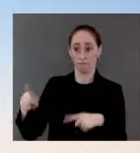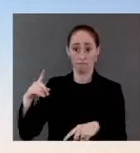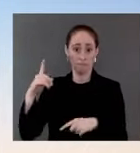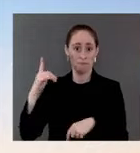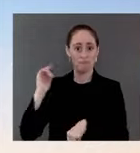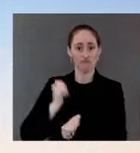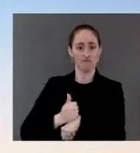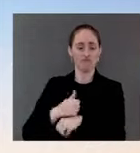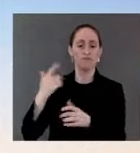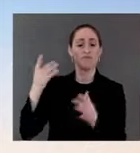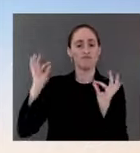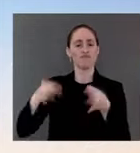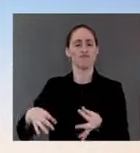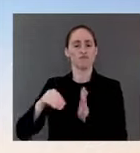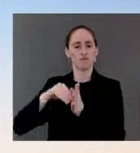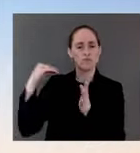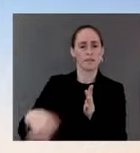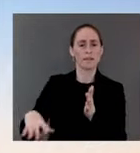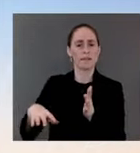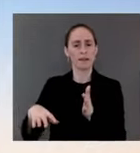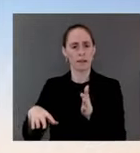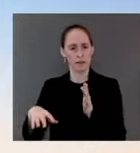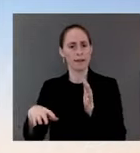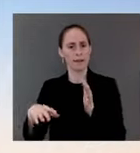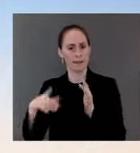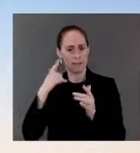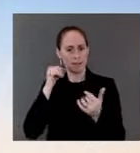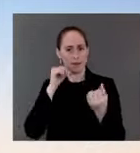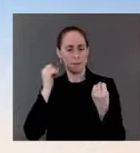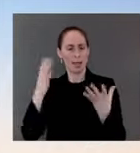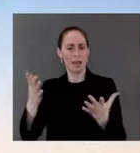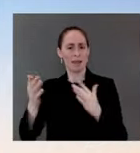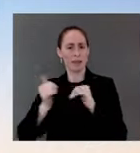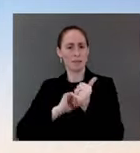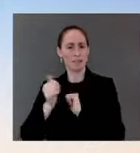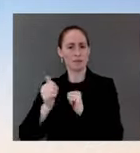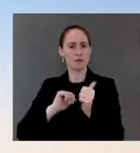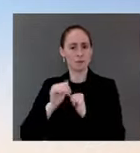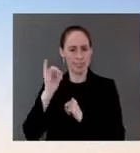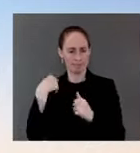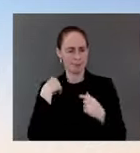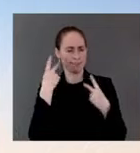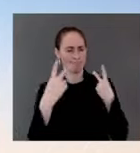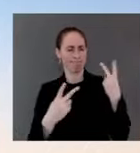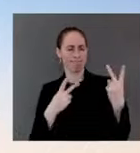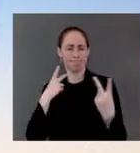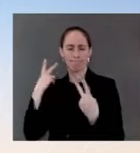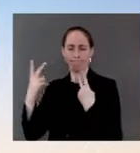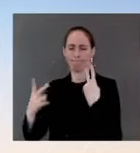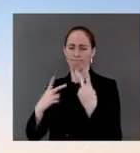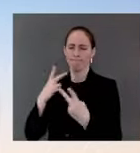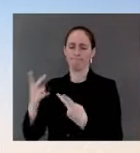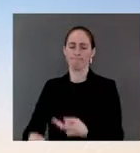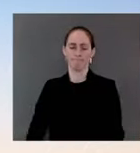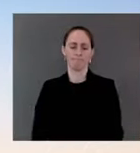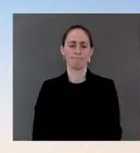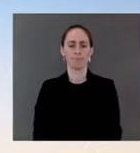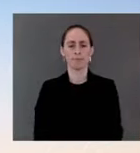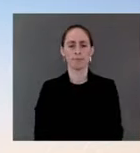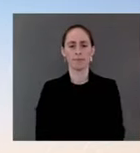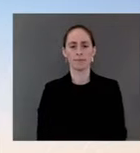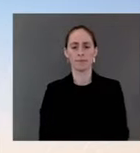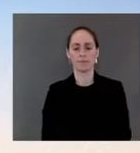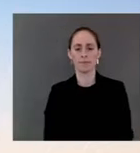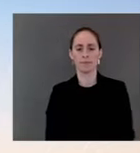to give you a sense, gross profit margins for big meat processors are up 50%, and net margins are up over